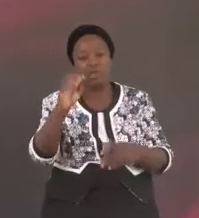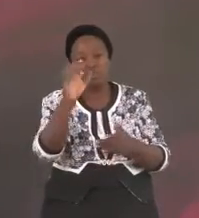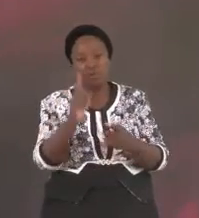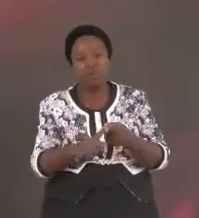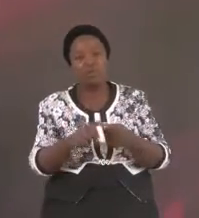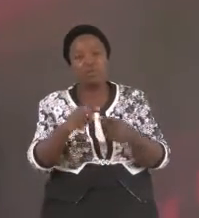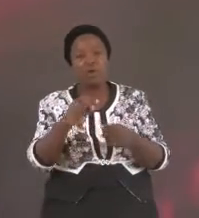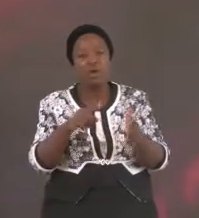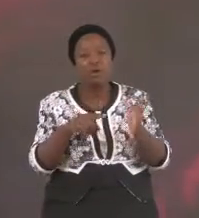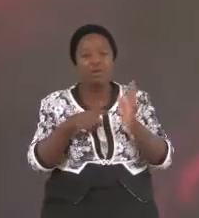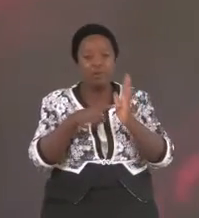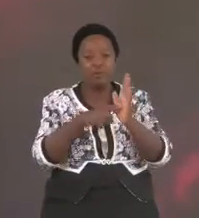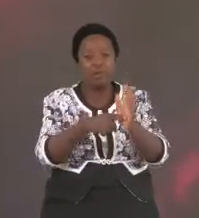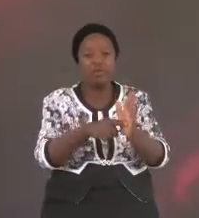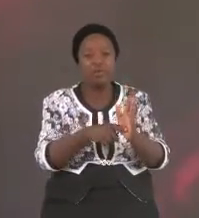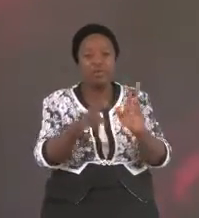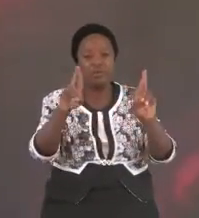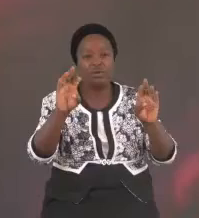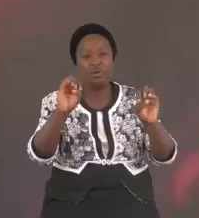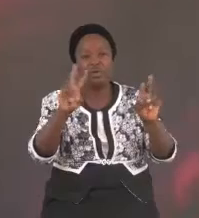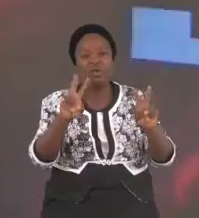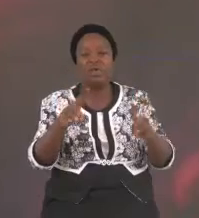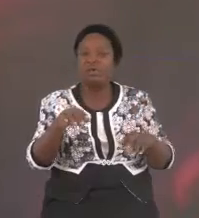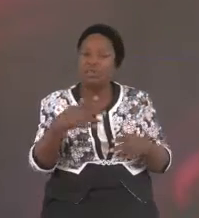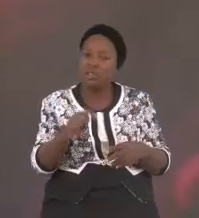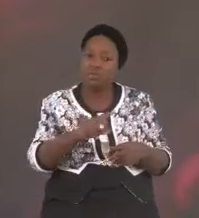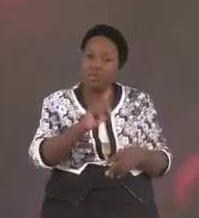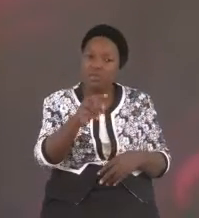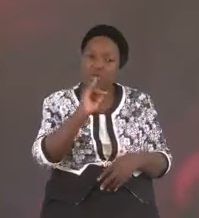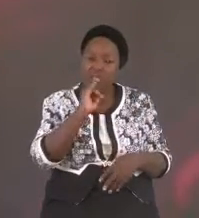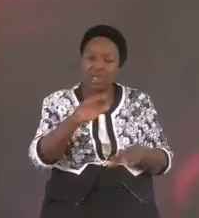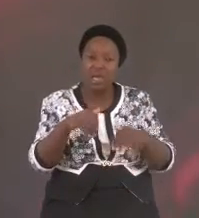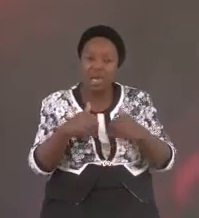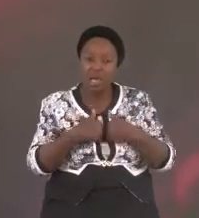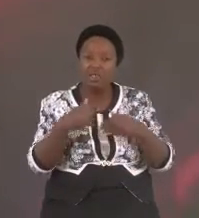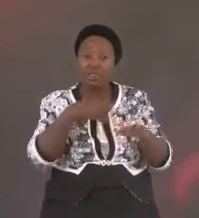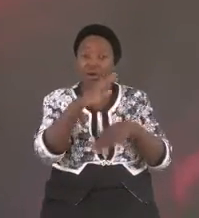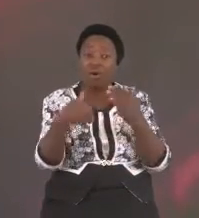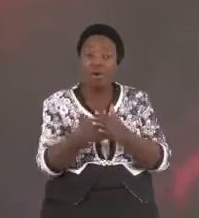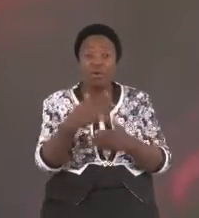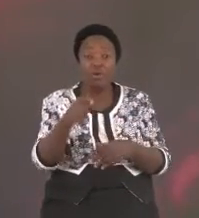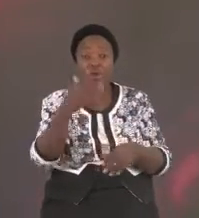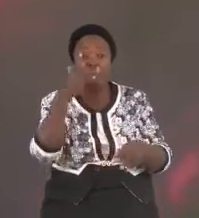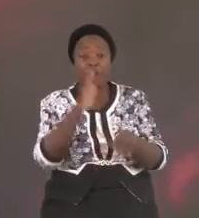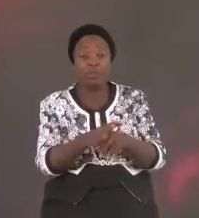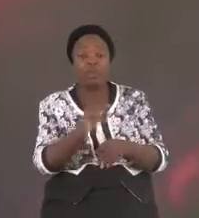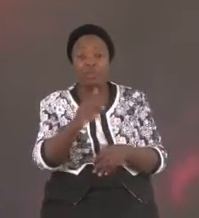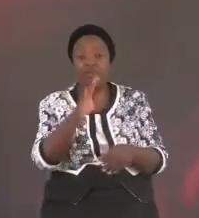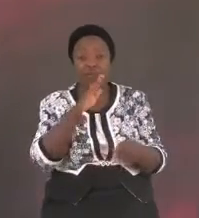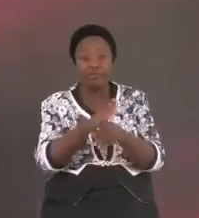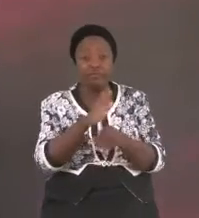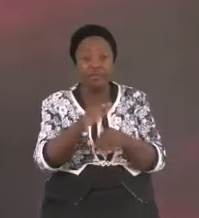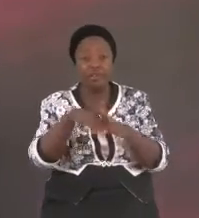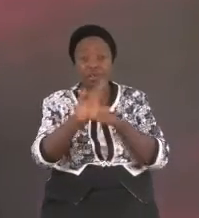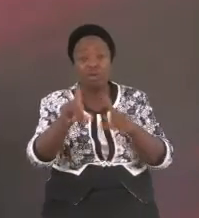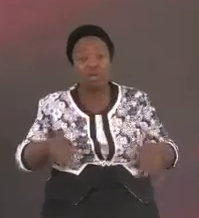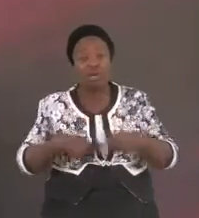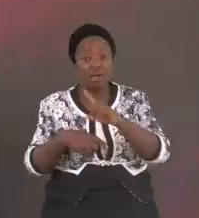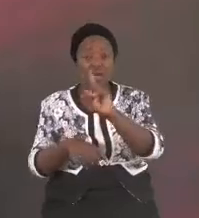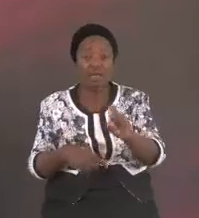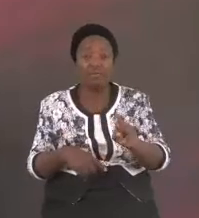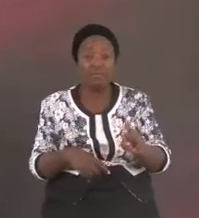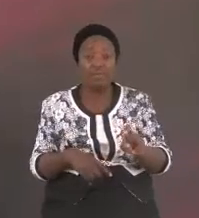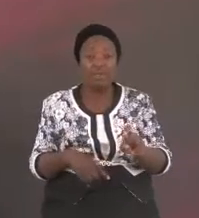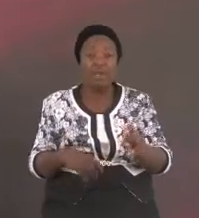the promises be fulfilled in your life have all the prophecies be fulfilled in your life that was the